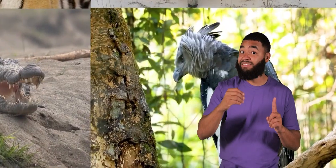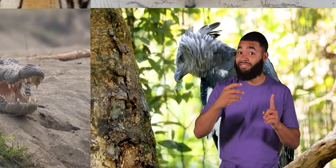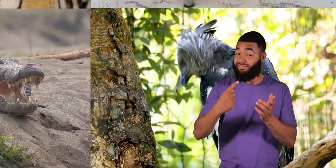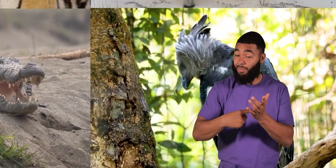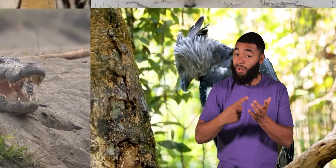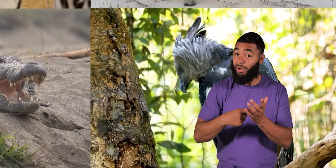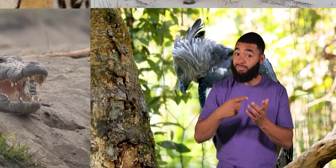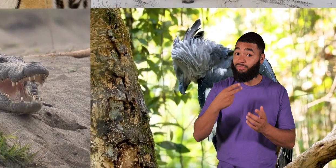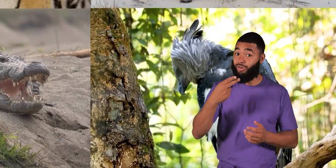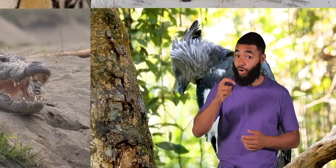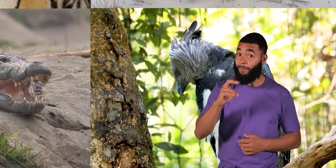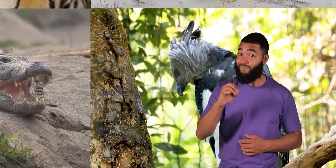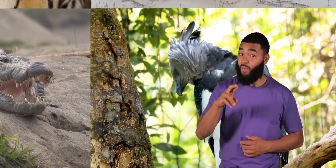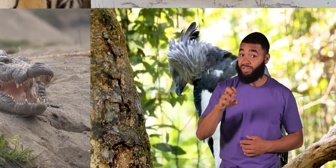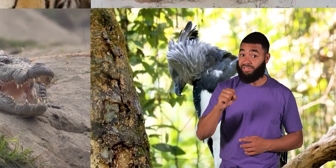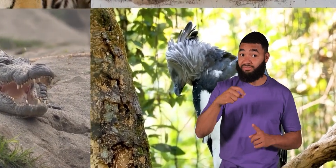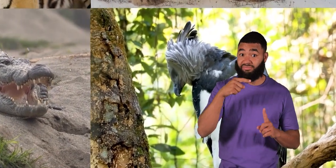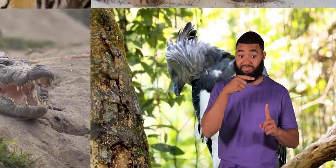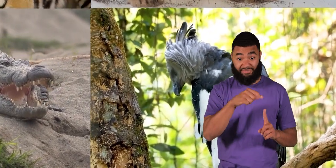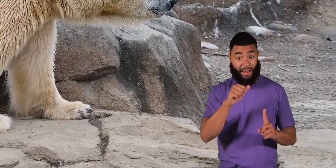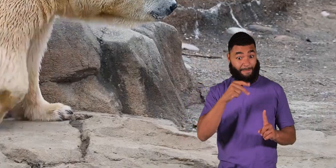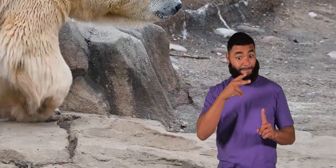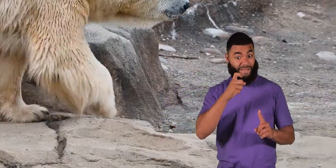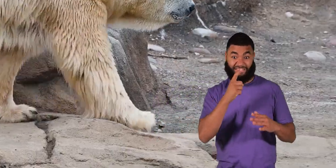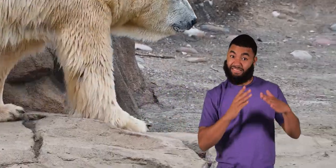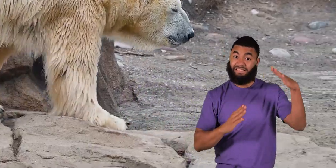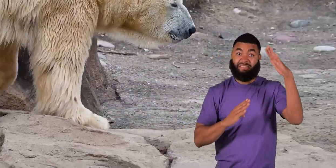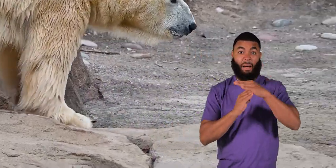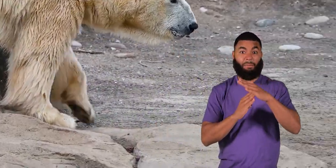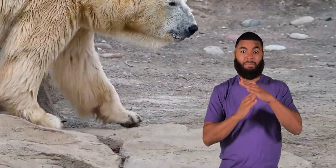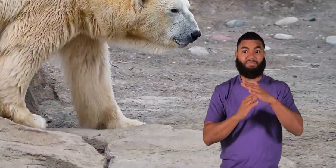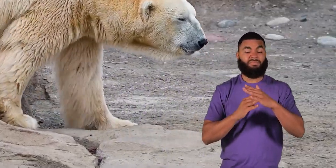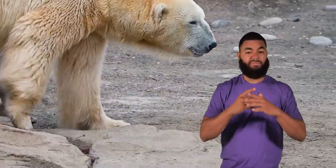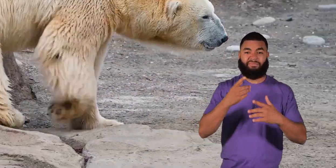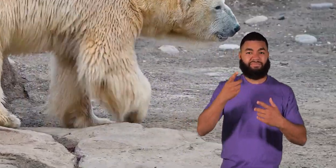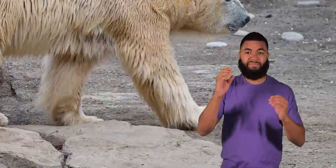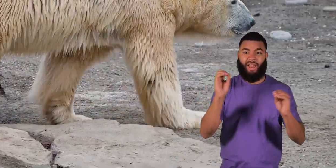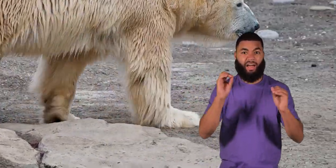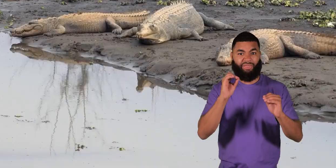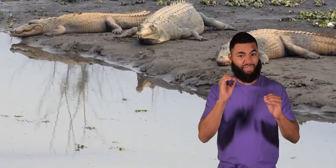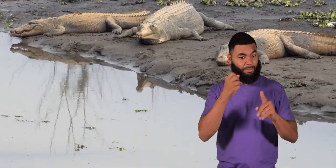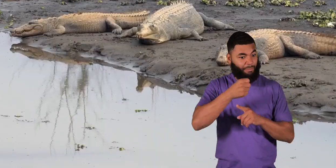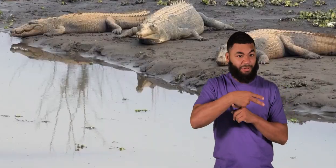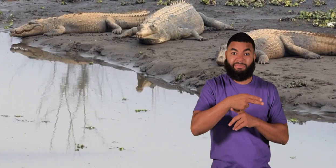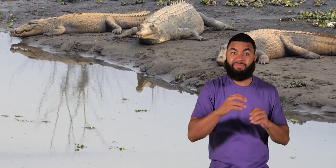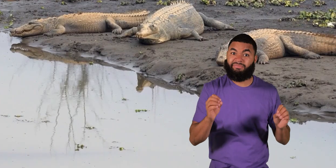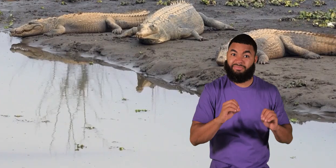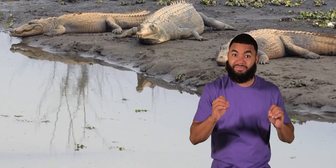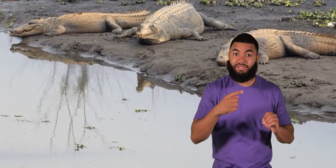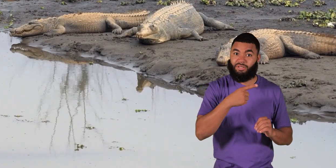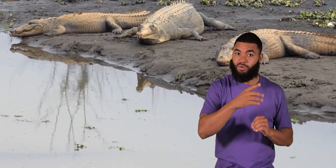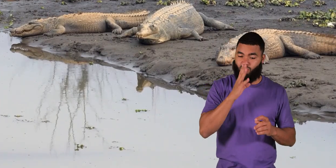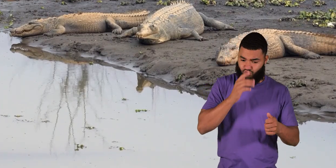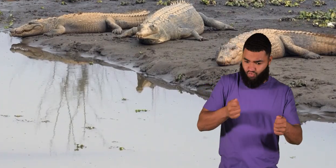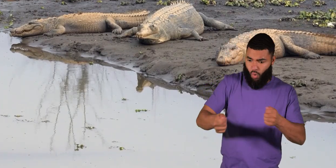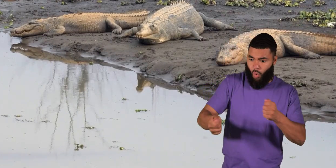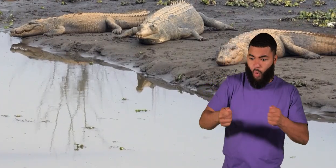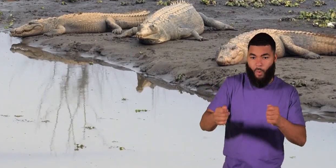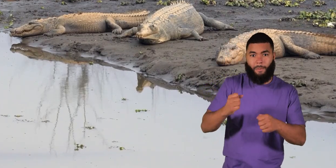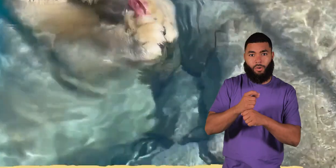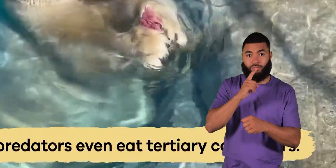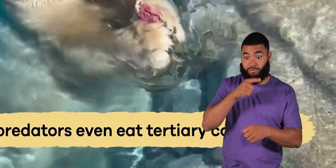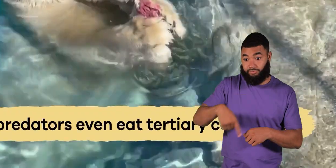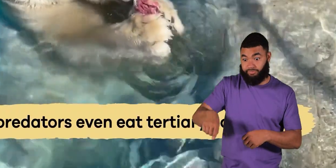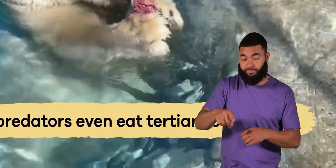Apex predators have no natural predators, and help keep ecosystems healthy by preventing one species from becoming too dominant.